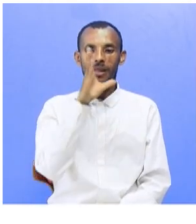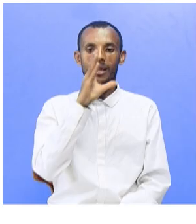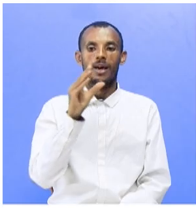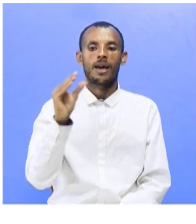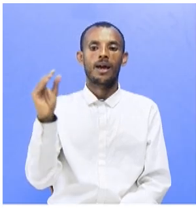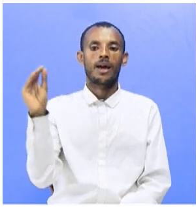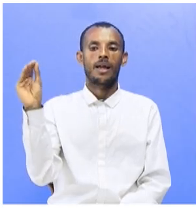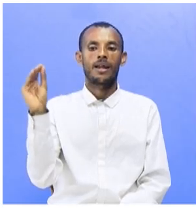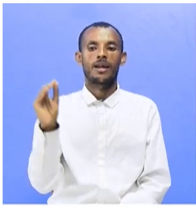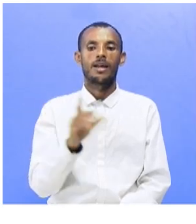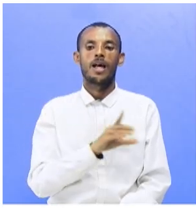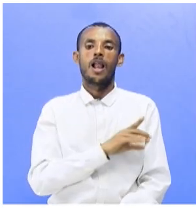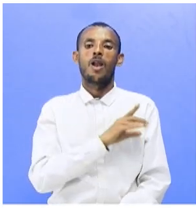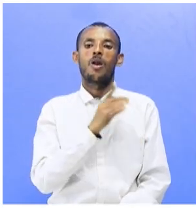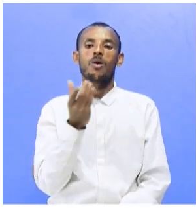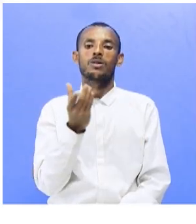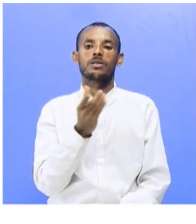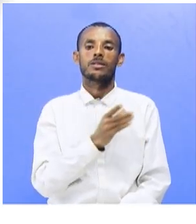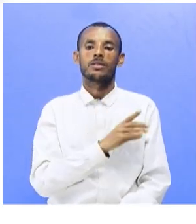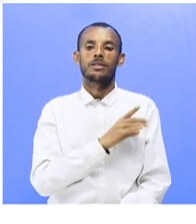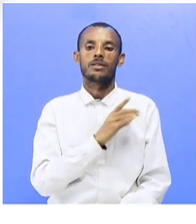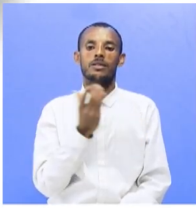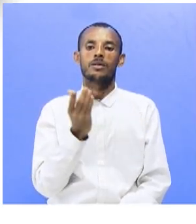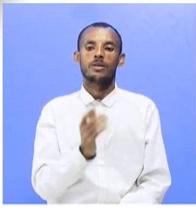and loss